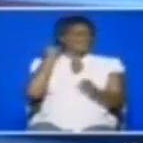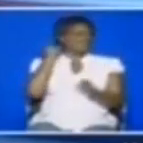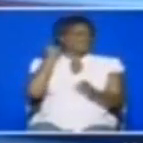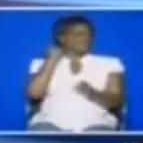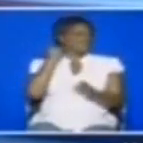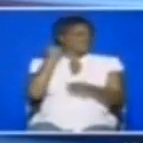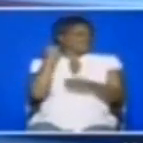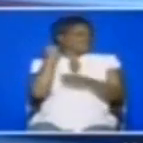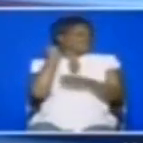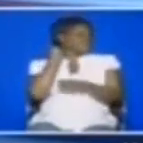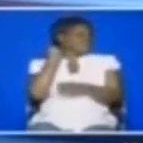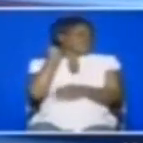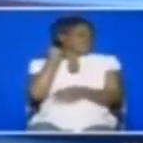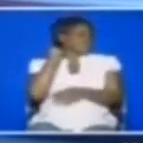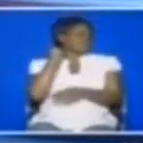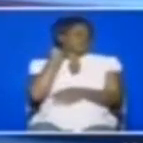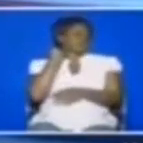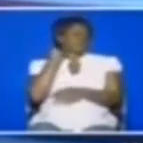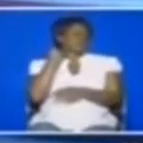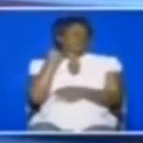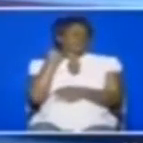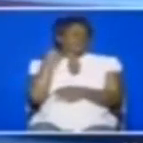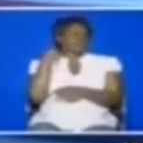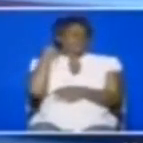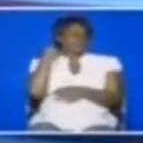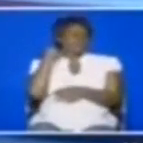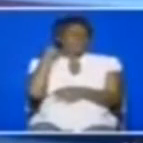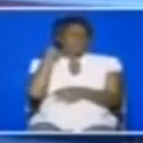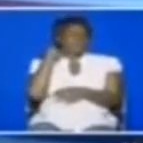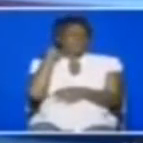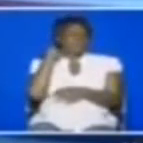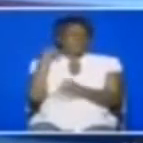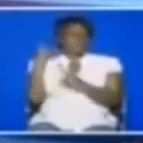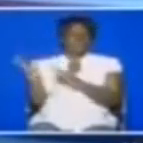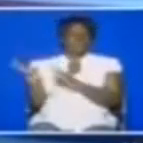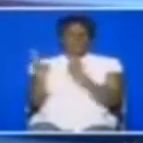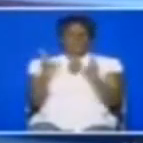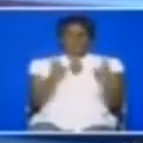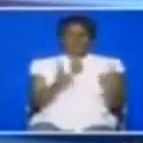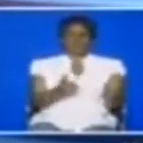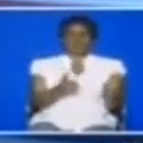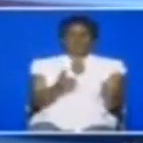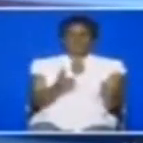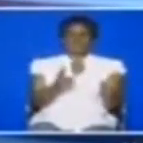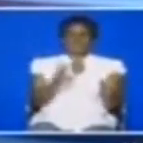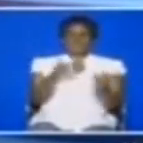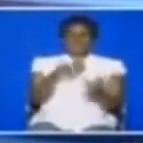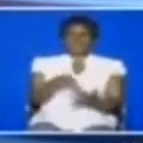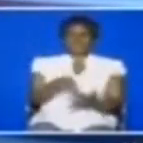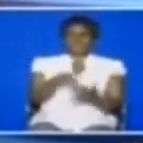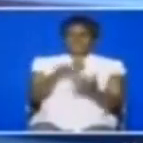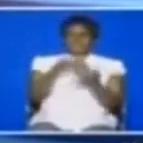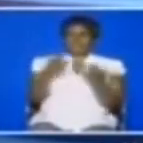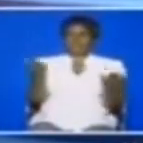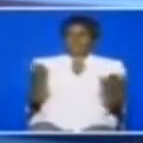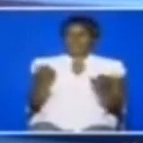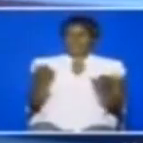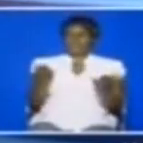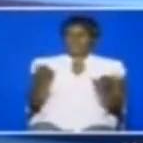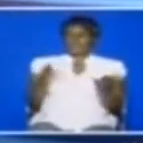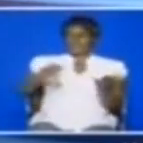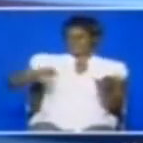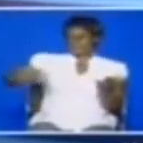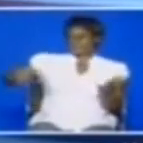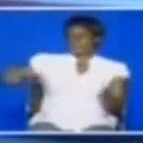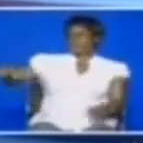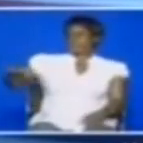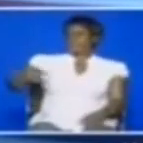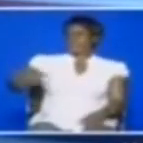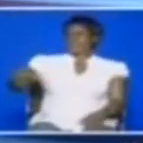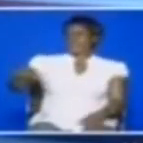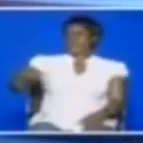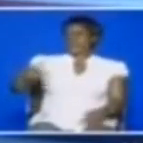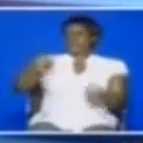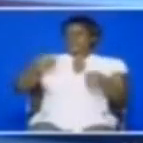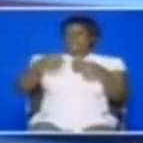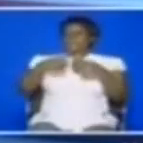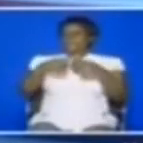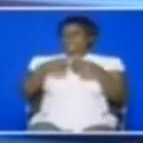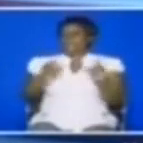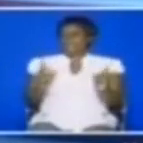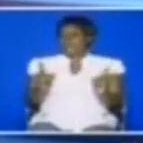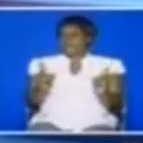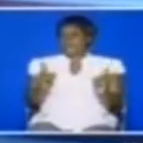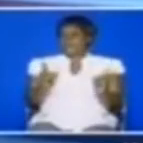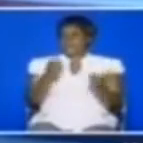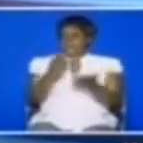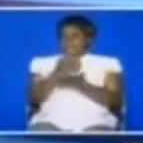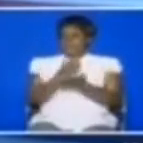have someone who does? Wearing tattoos has become commonplace, particularly in urban areas. However,